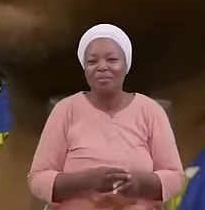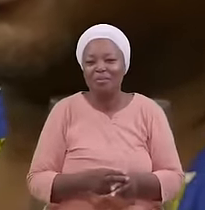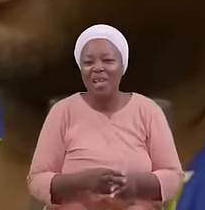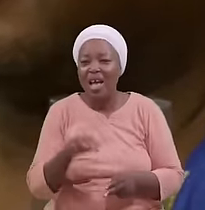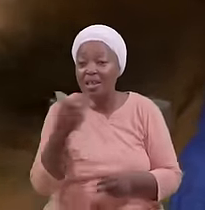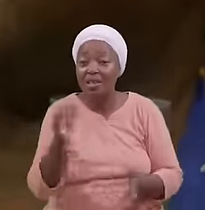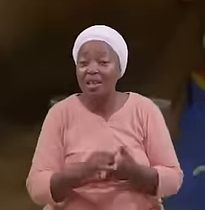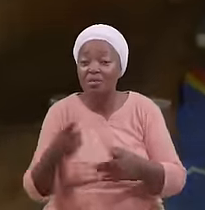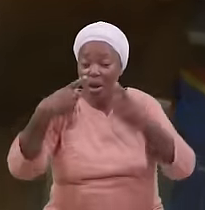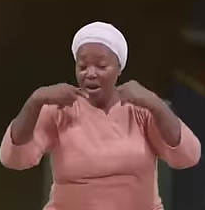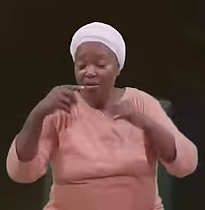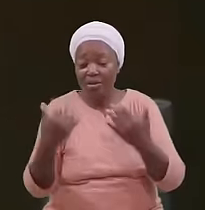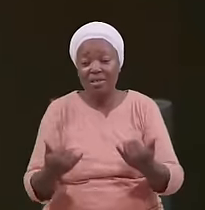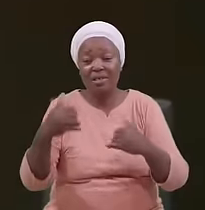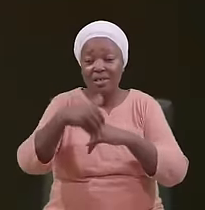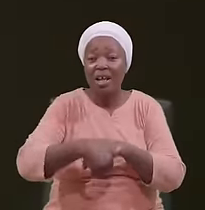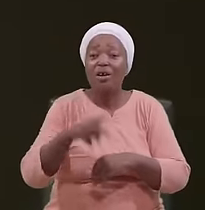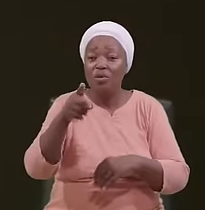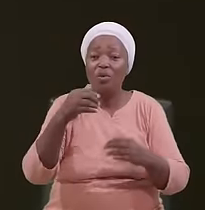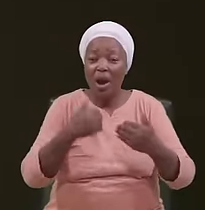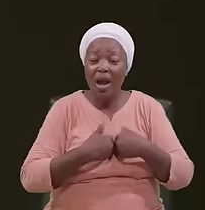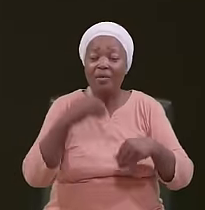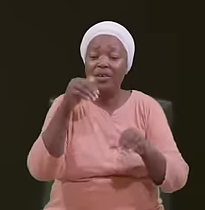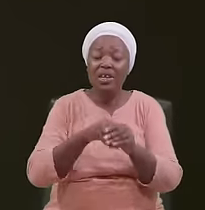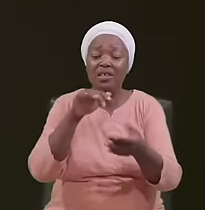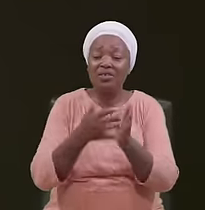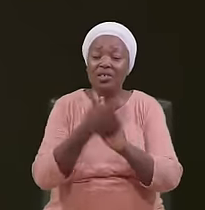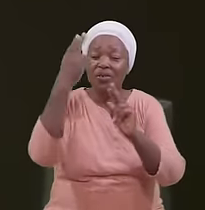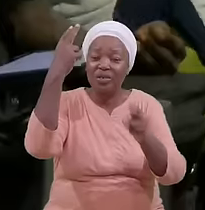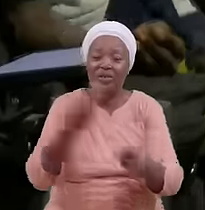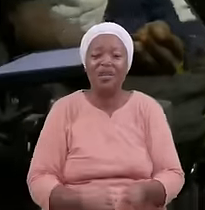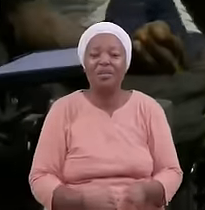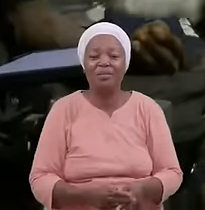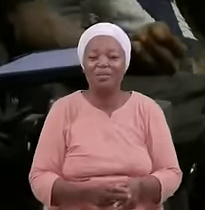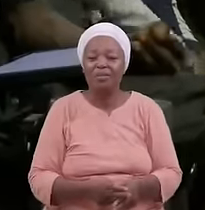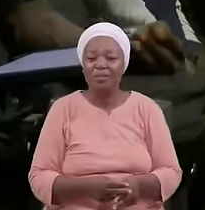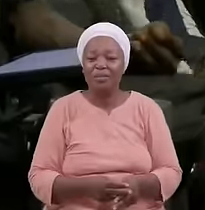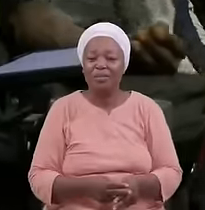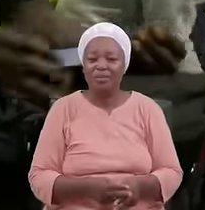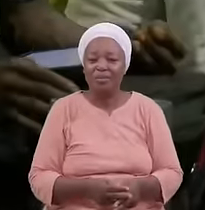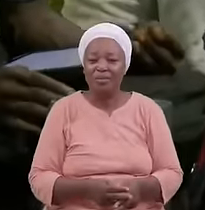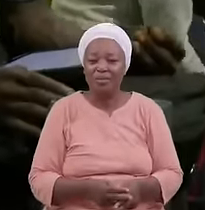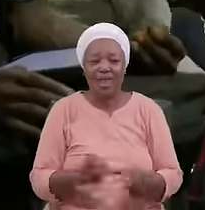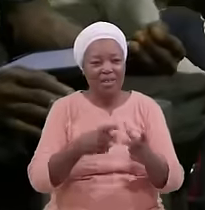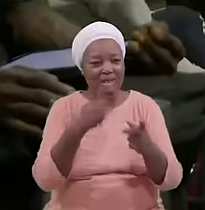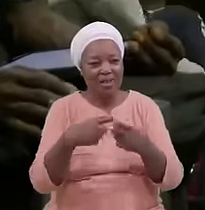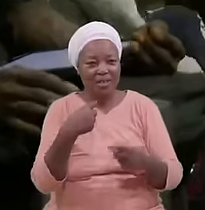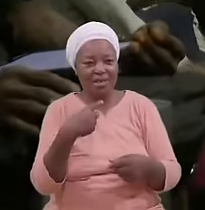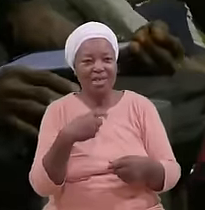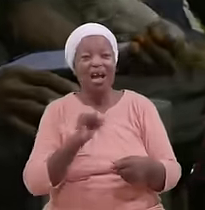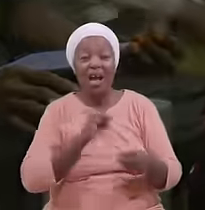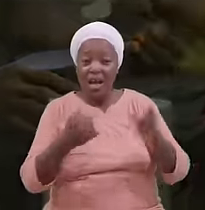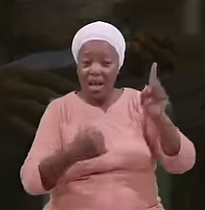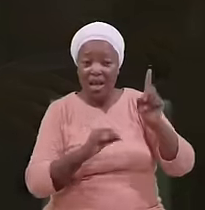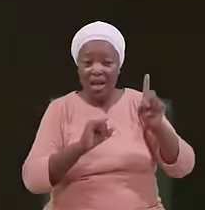Whatever you declare tonight, you have in Jesus' name. Then it say, I've had your